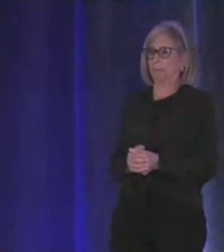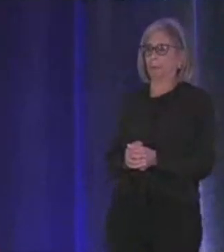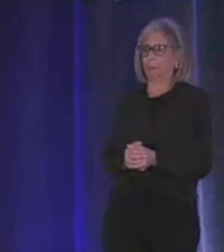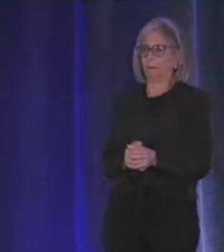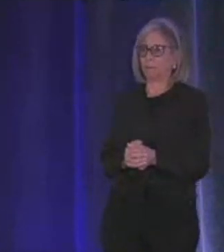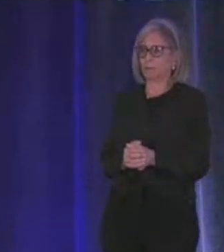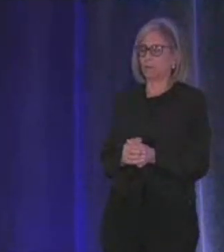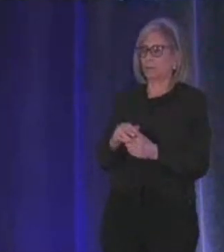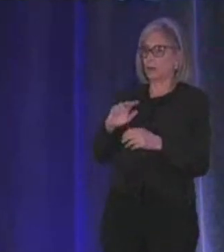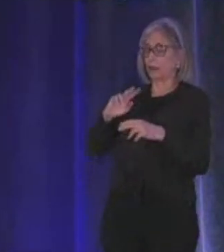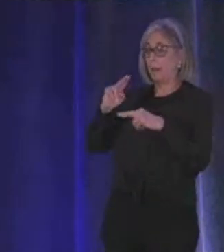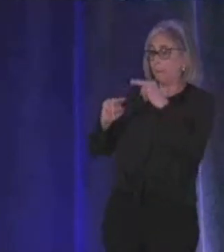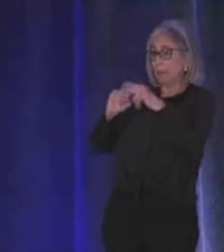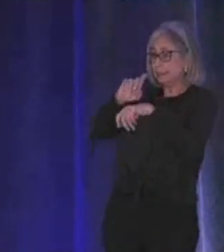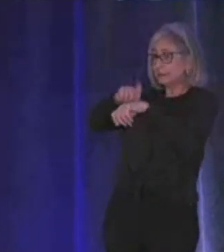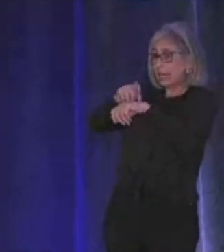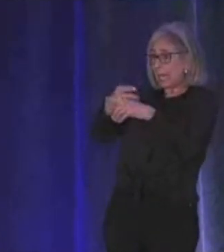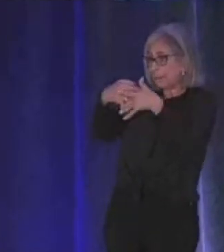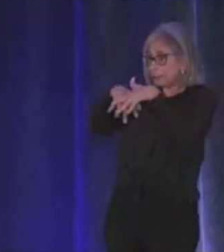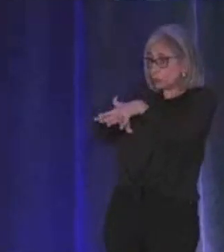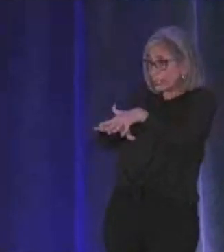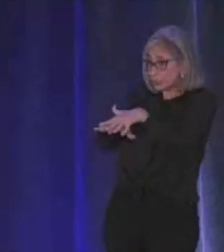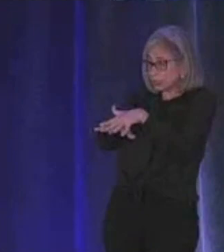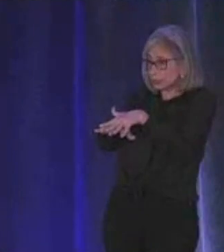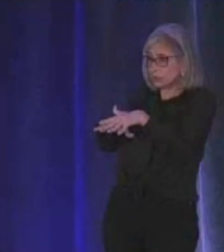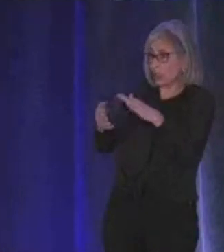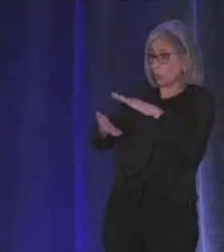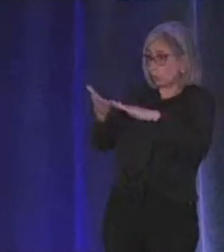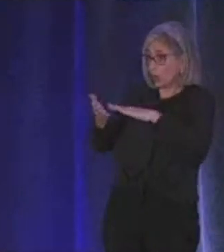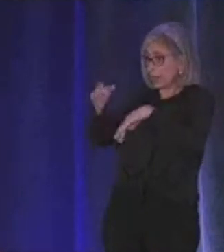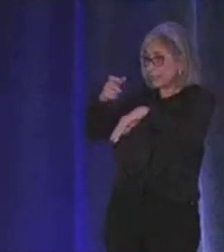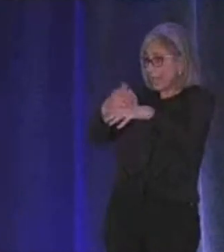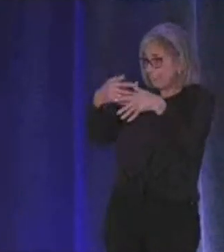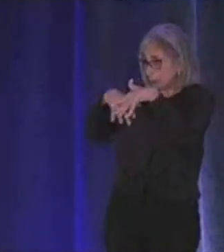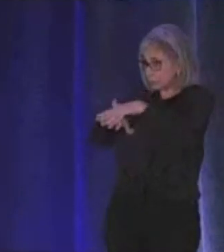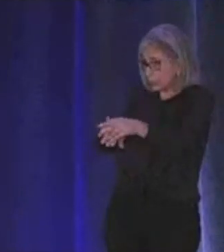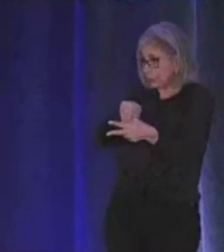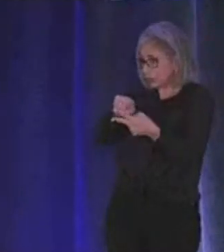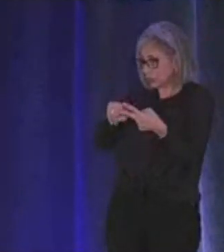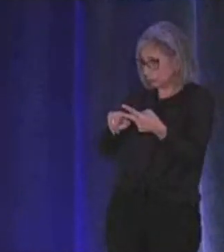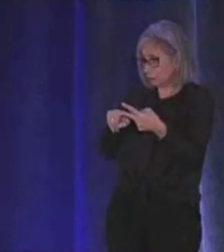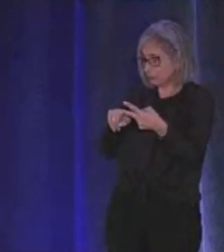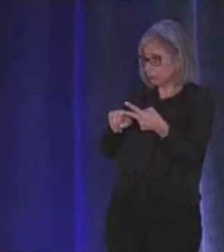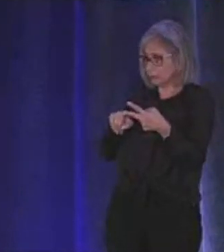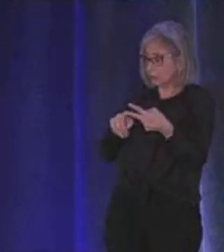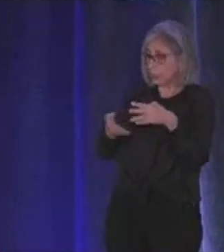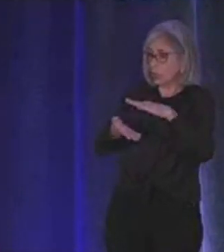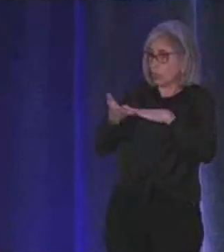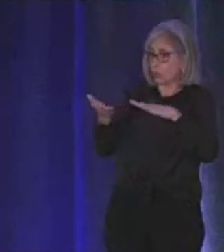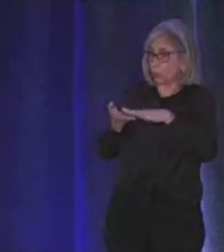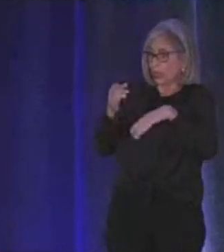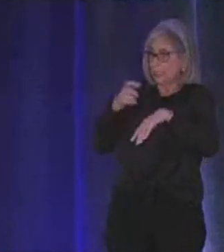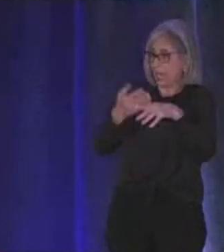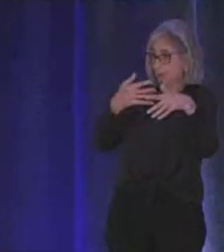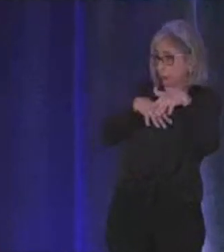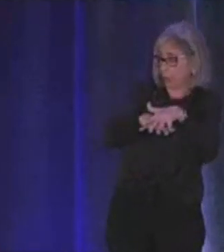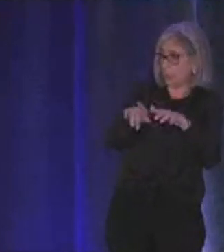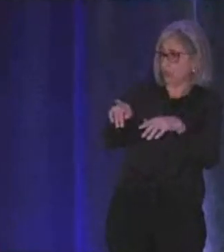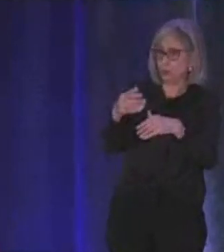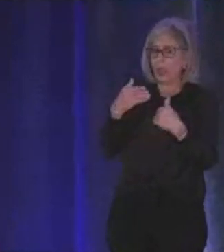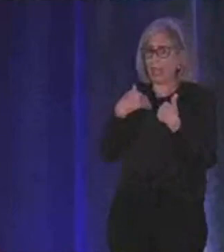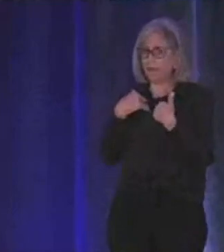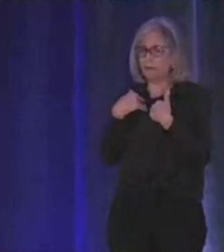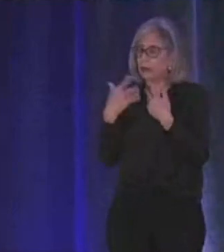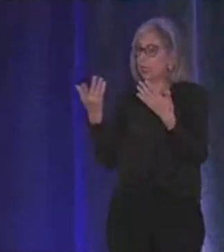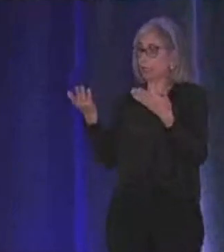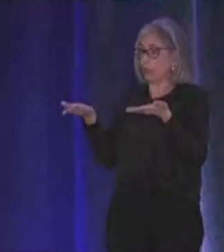We have build time integration, runtime integration. And with runtime integration, you can have like